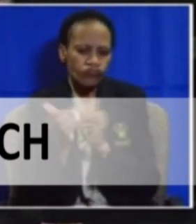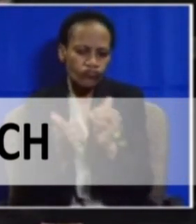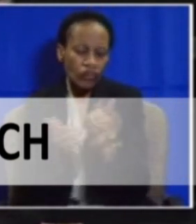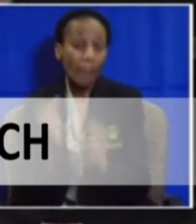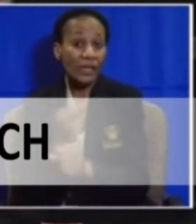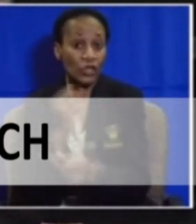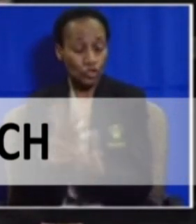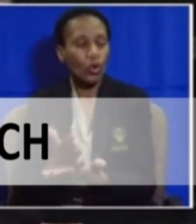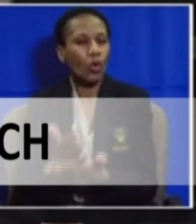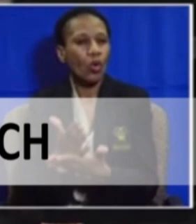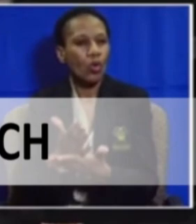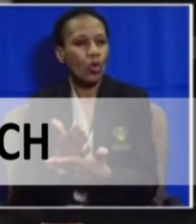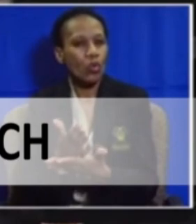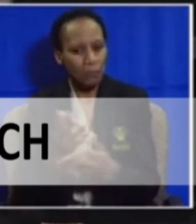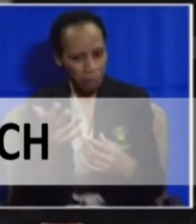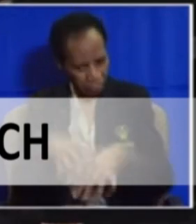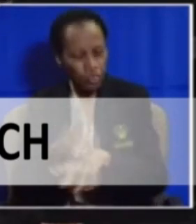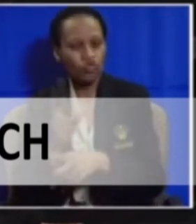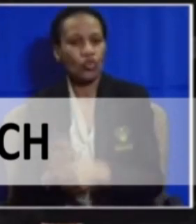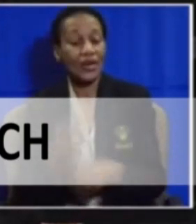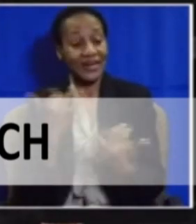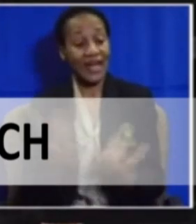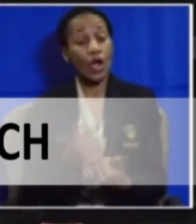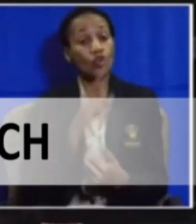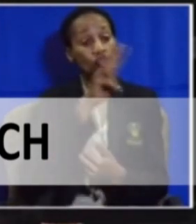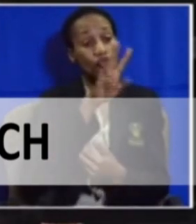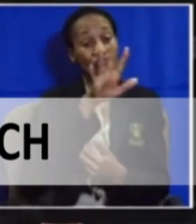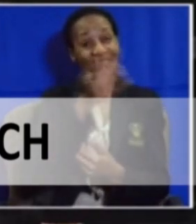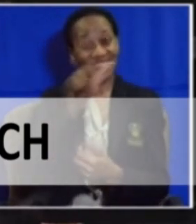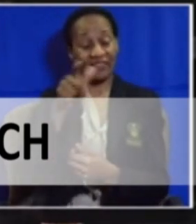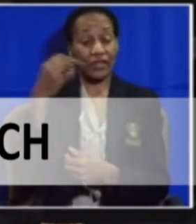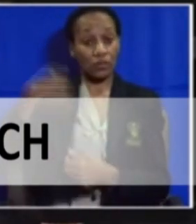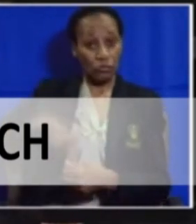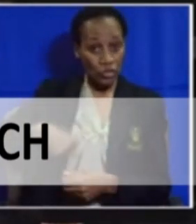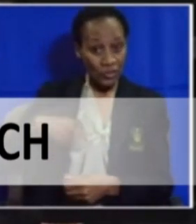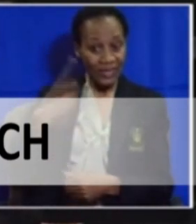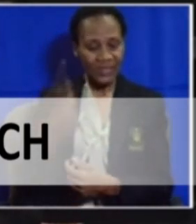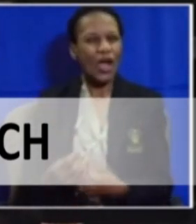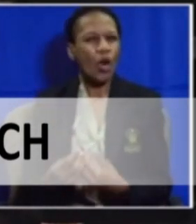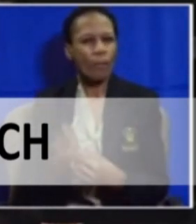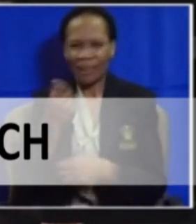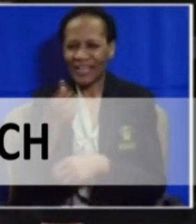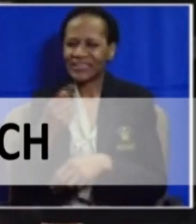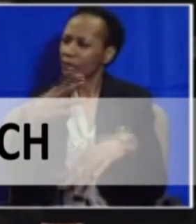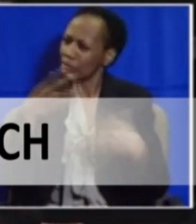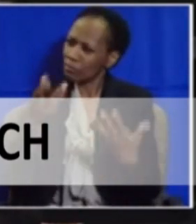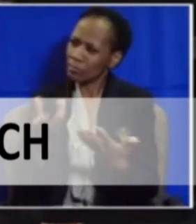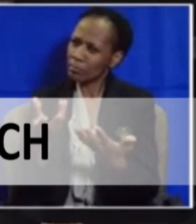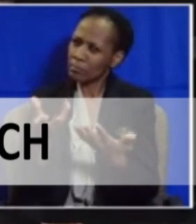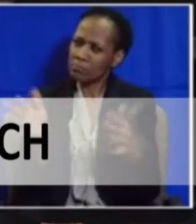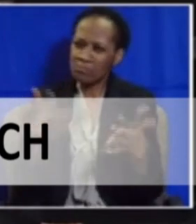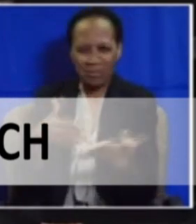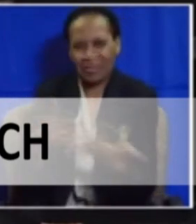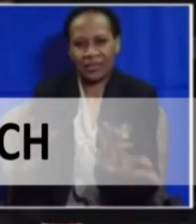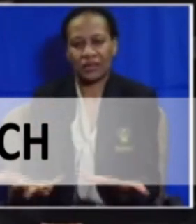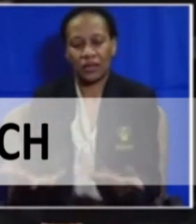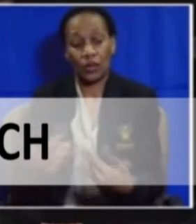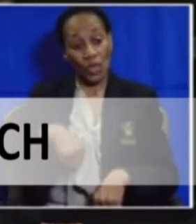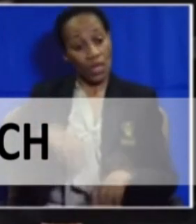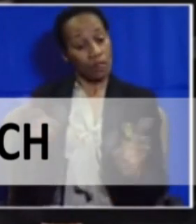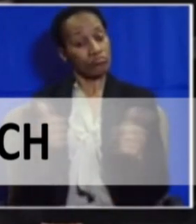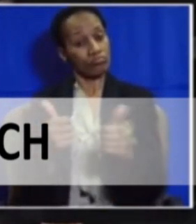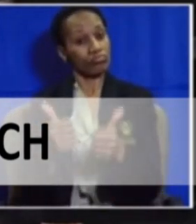Currently, 175 out of the 257 municipalities are in financial distress. We stand ready to work